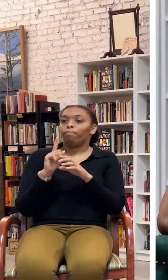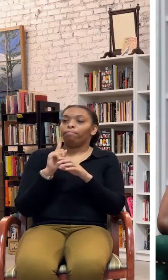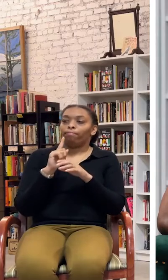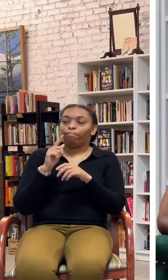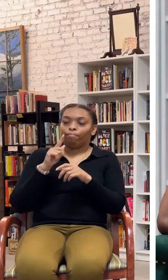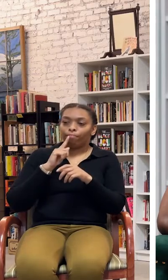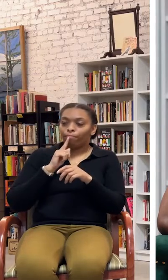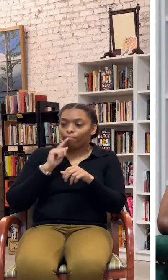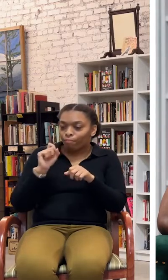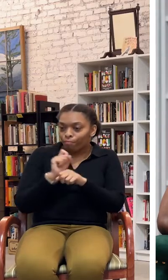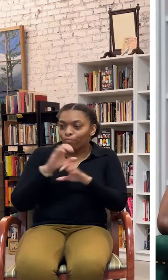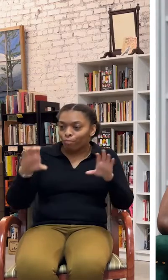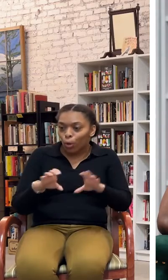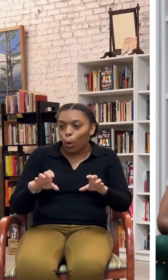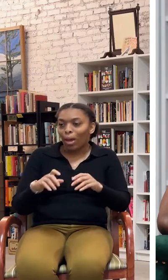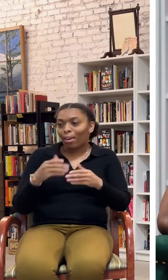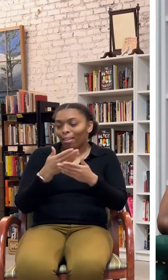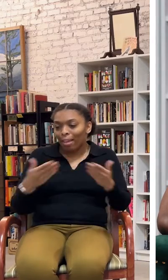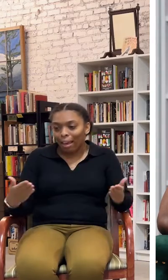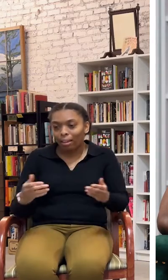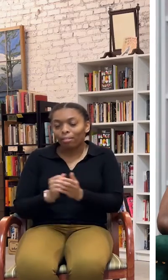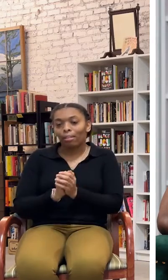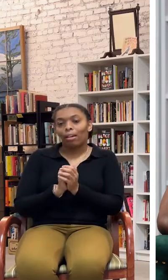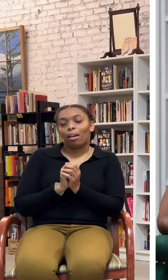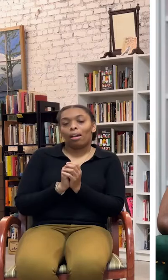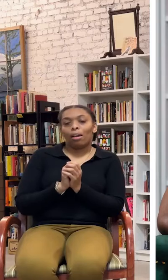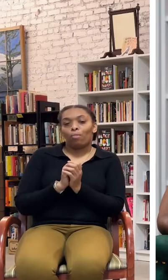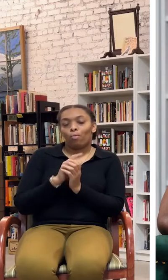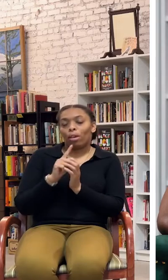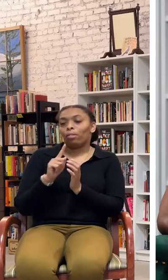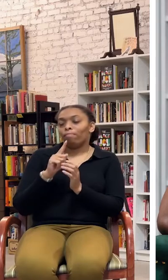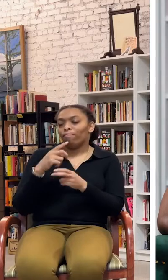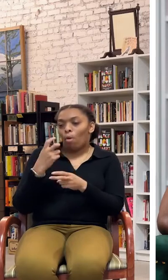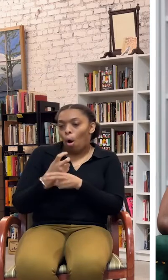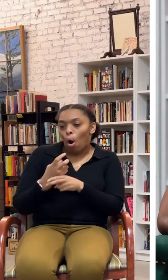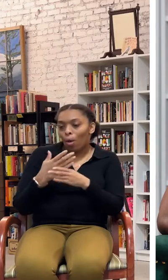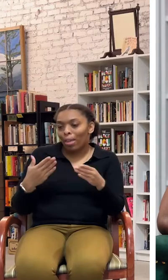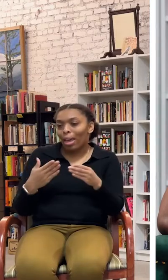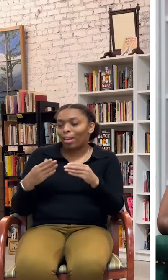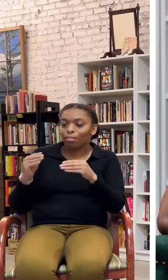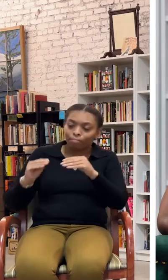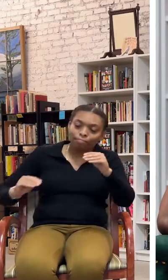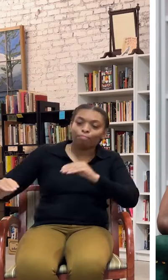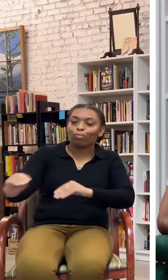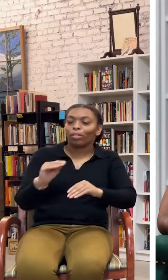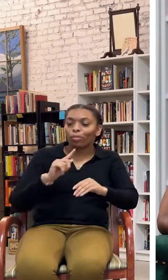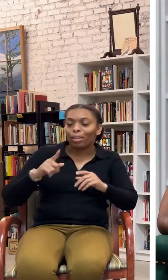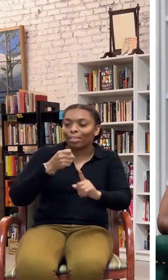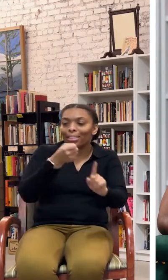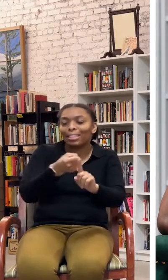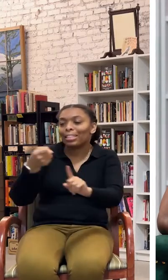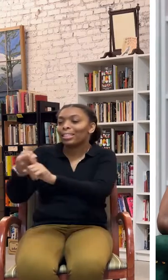real, deep, moving, hard, like moving mountain kind of things.